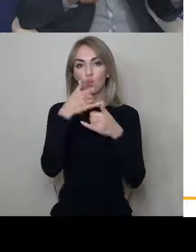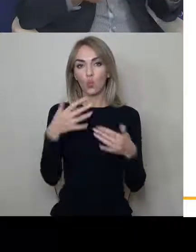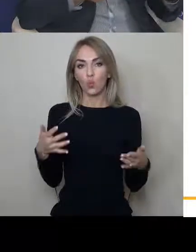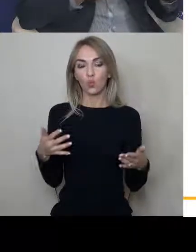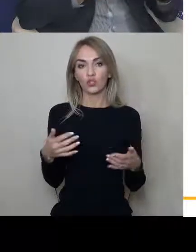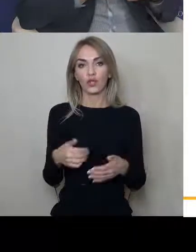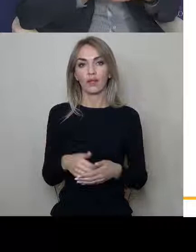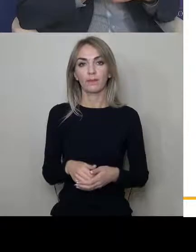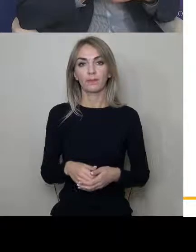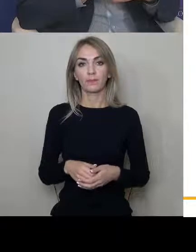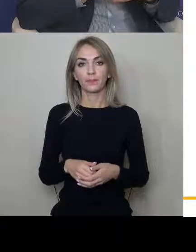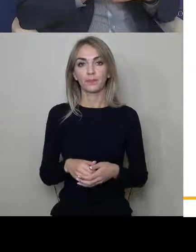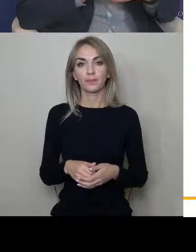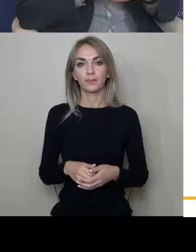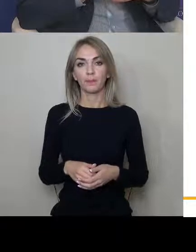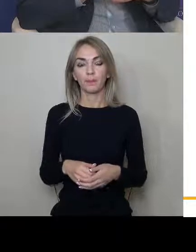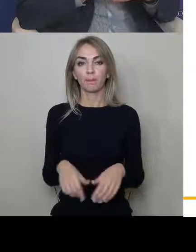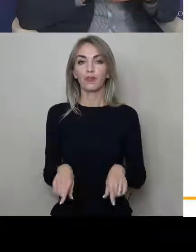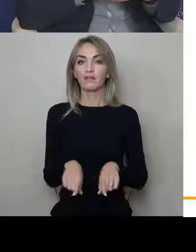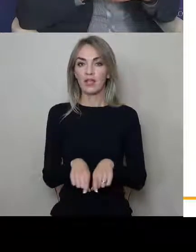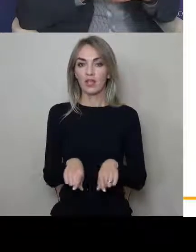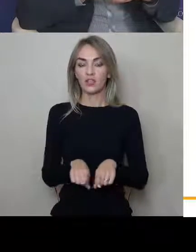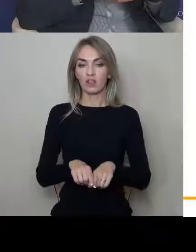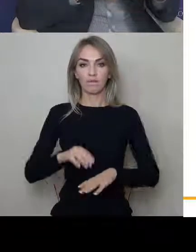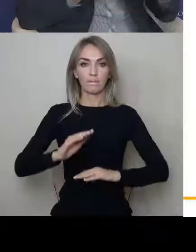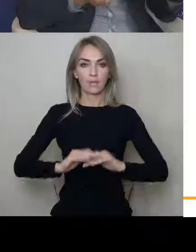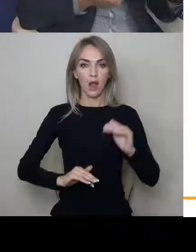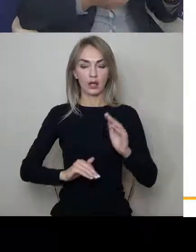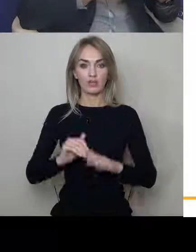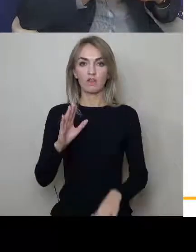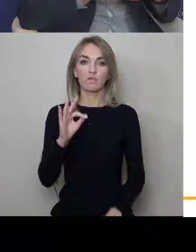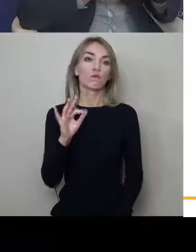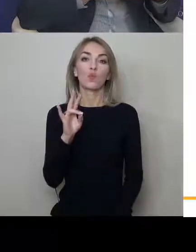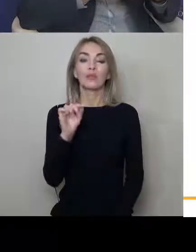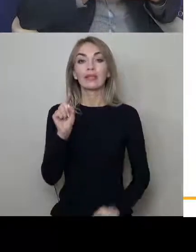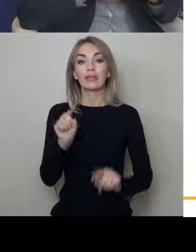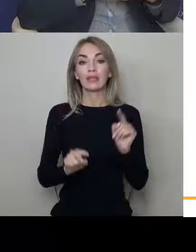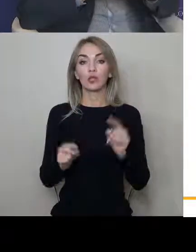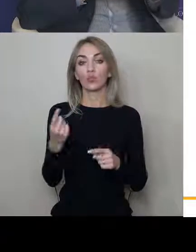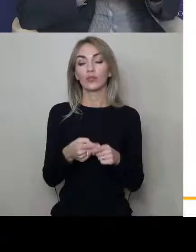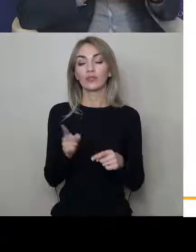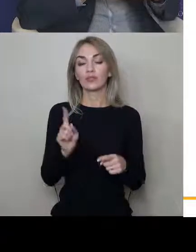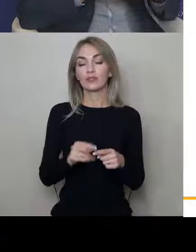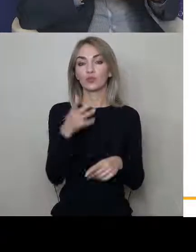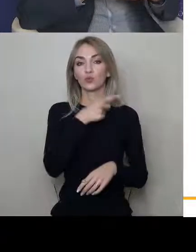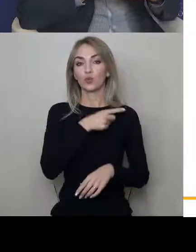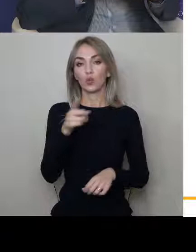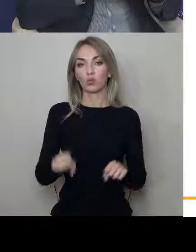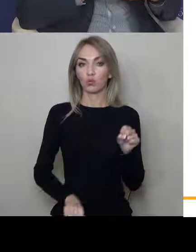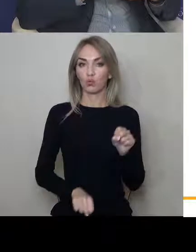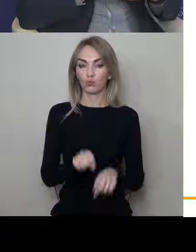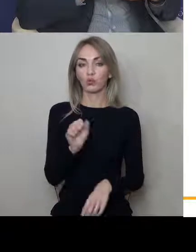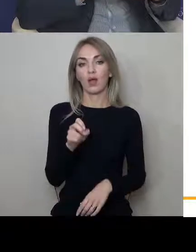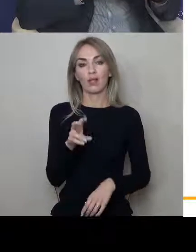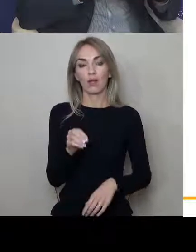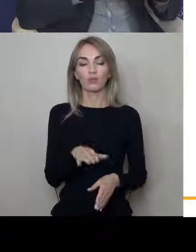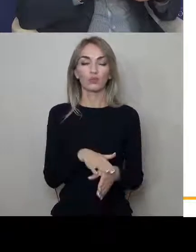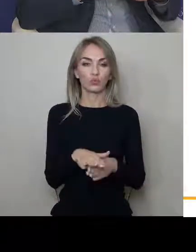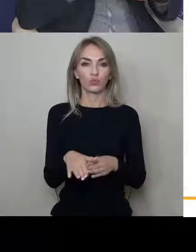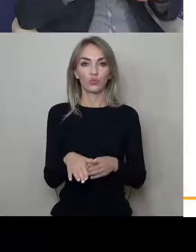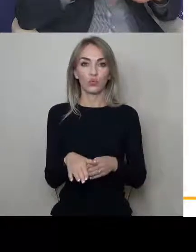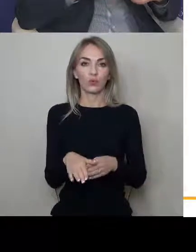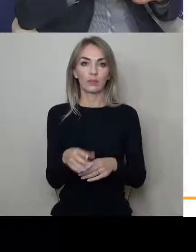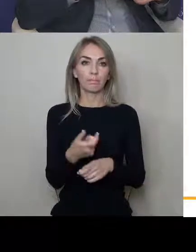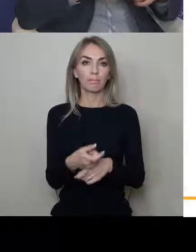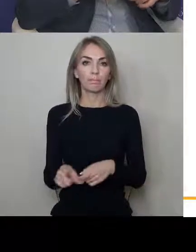means that the court cannot violate the